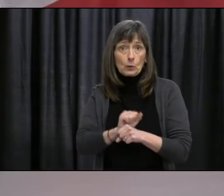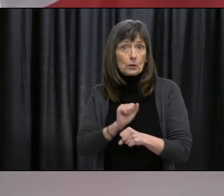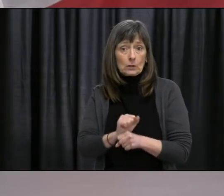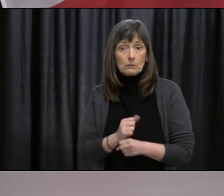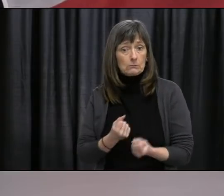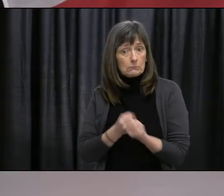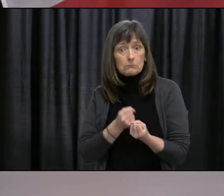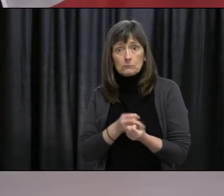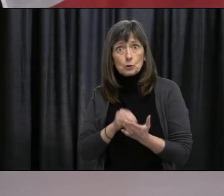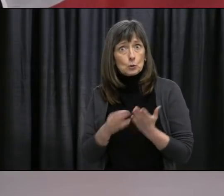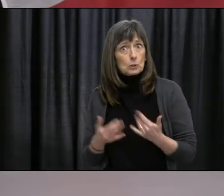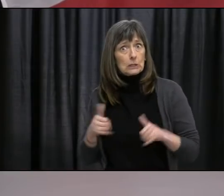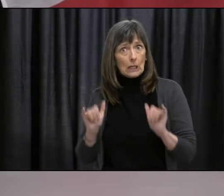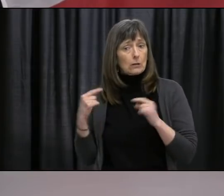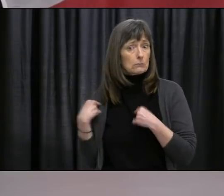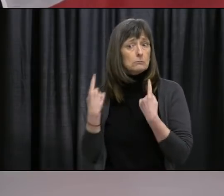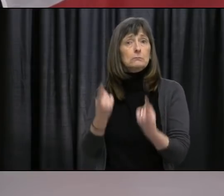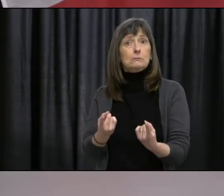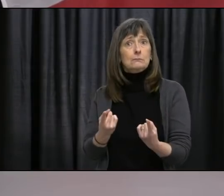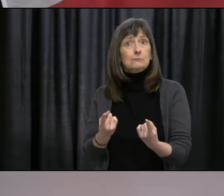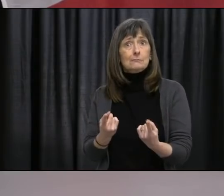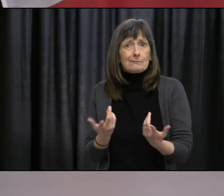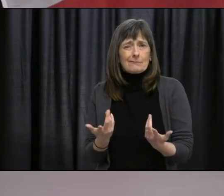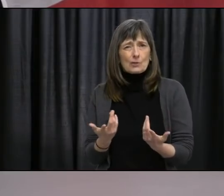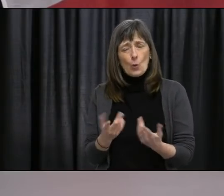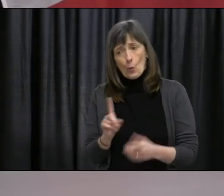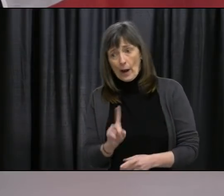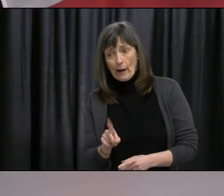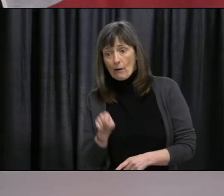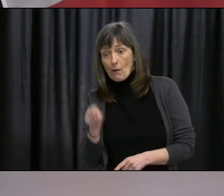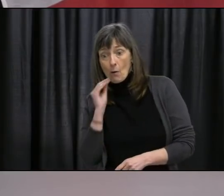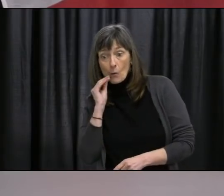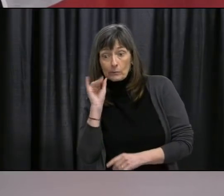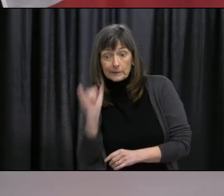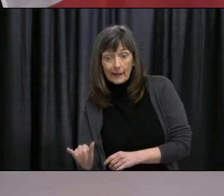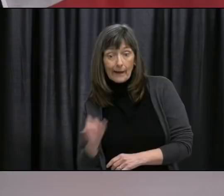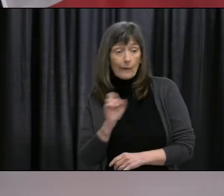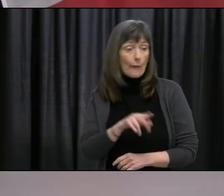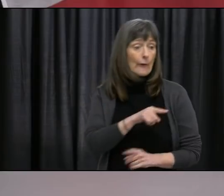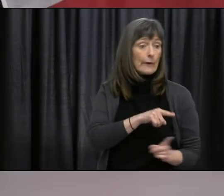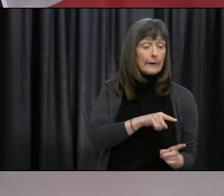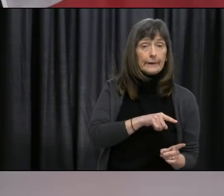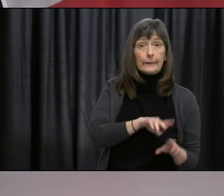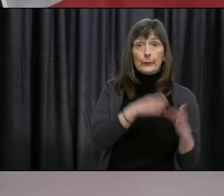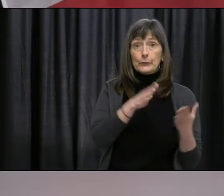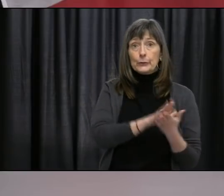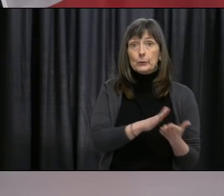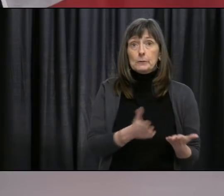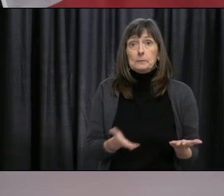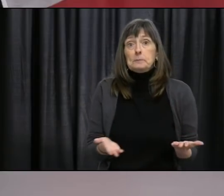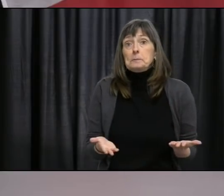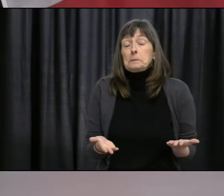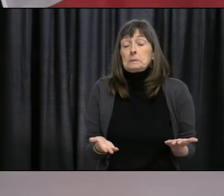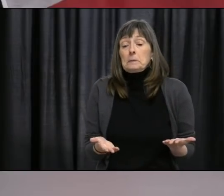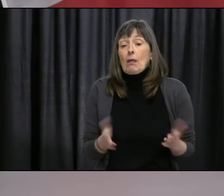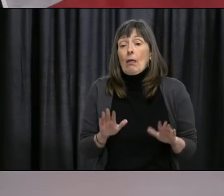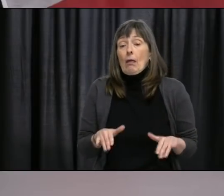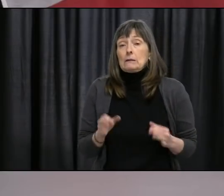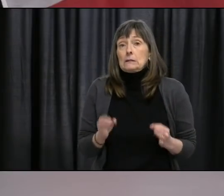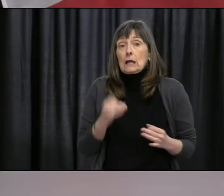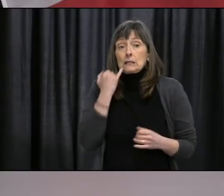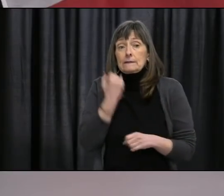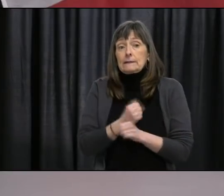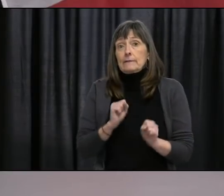not there supporting the students. It's really about the location. And right now that we cannot make a decision if it's safe to go back to school this